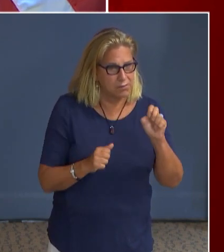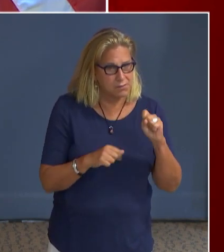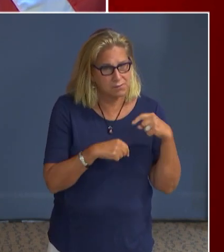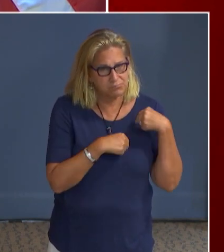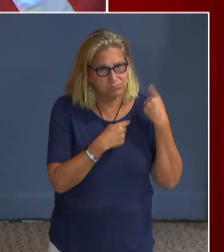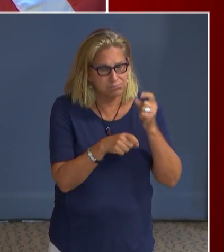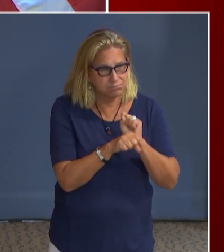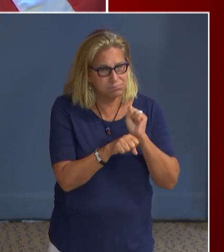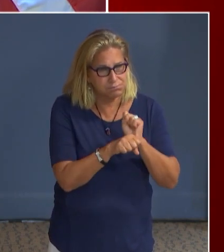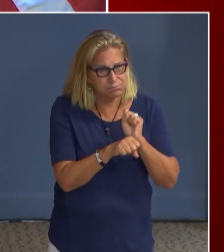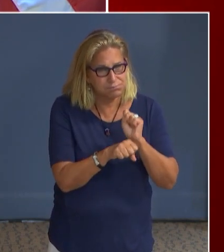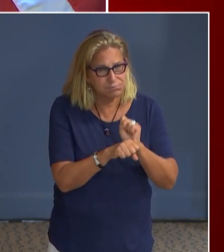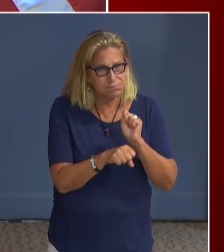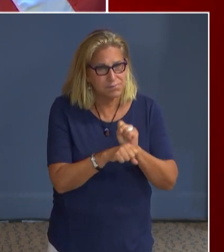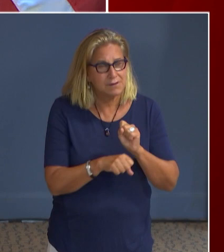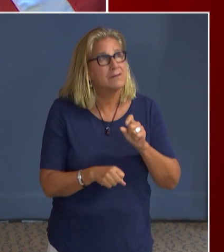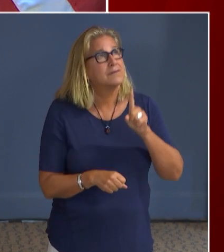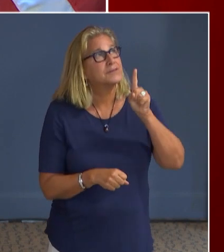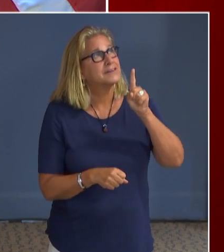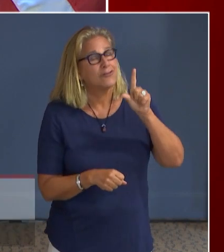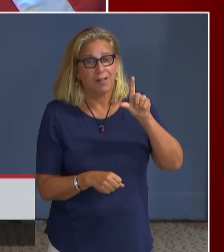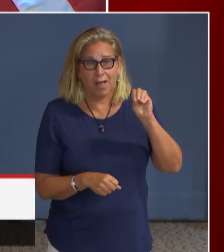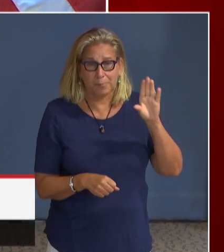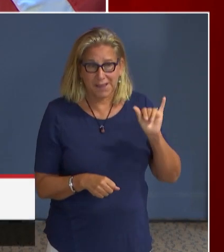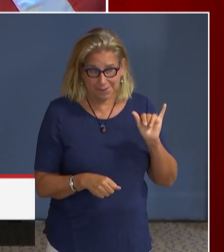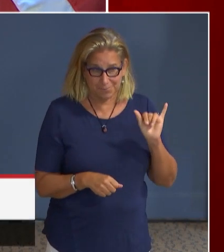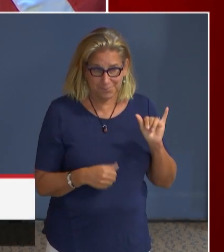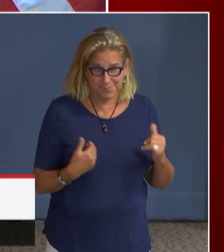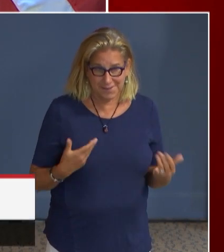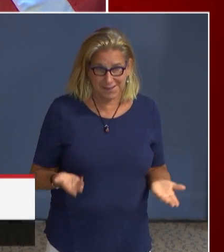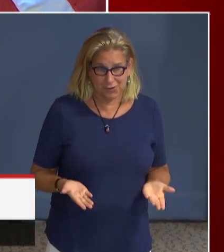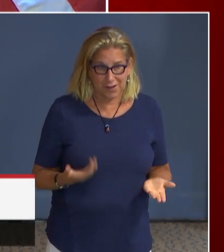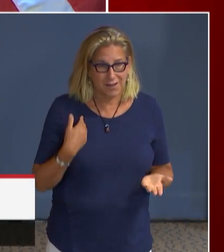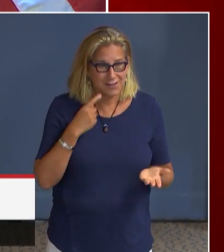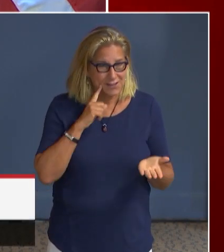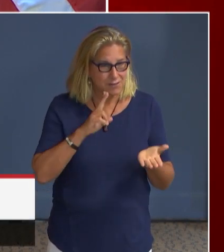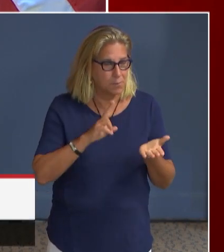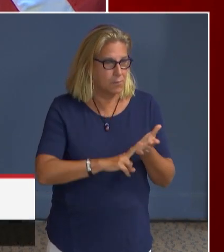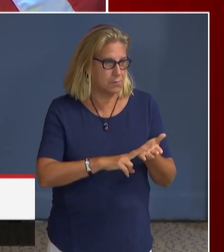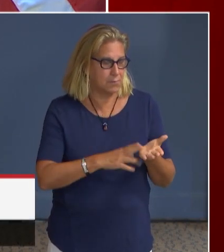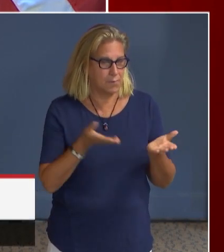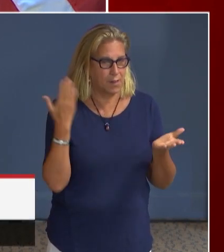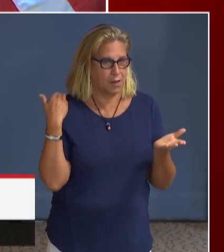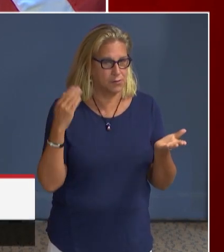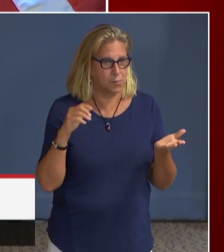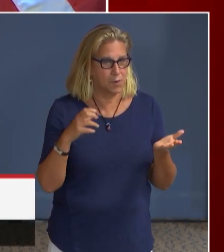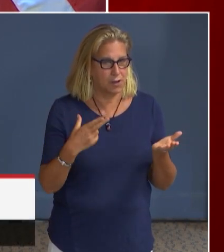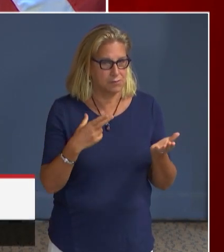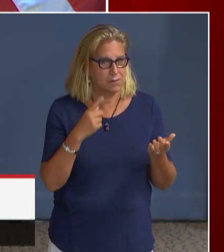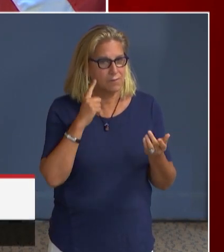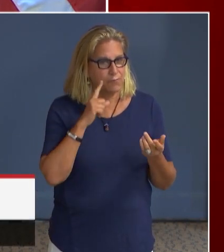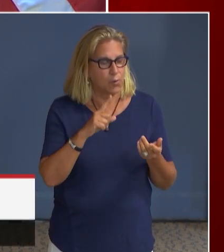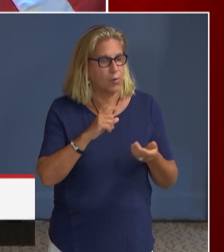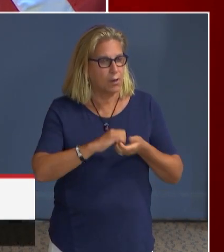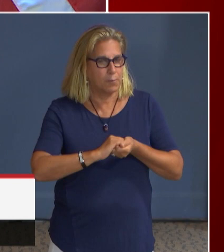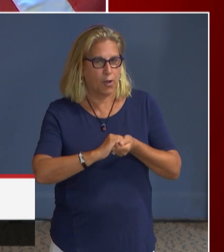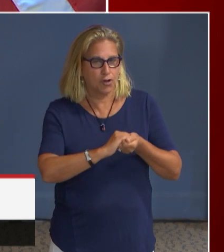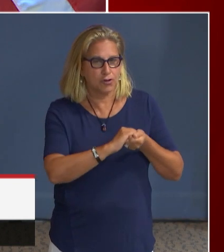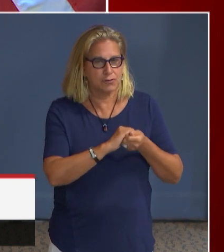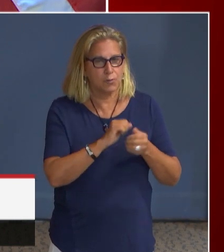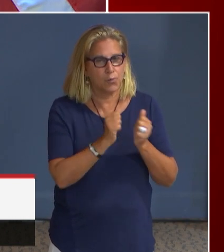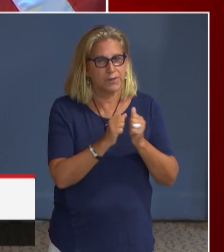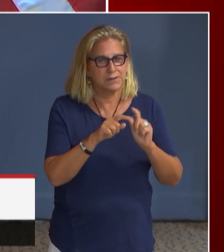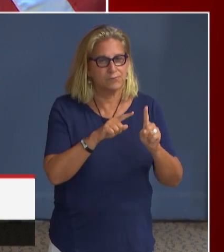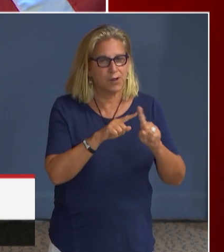Wilson building upstairs. And we signed that agreement with our labor partners, compensation units 1 and 2,